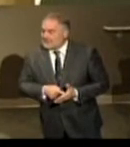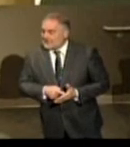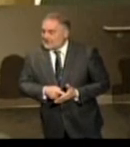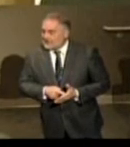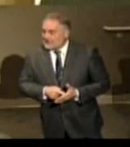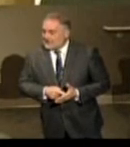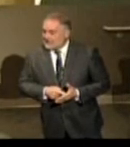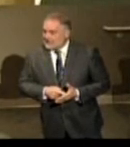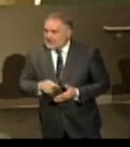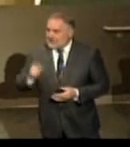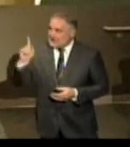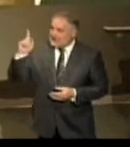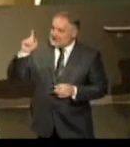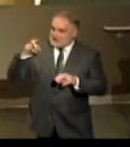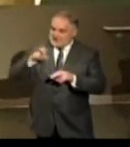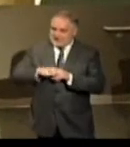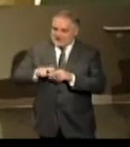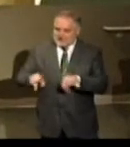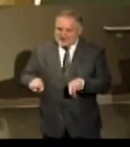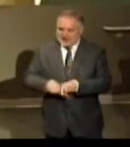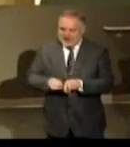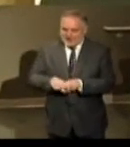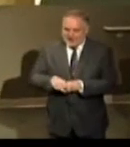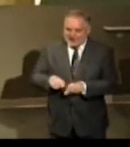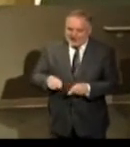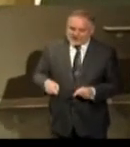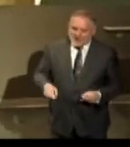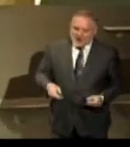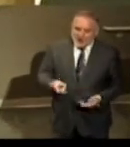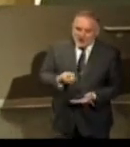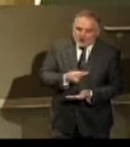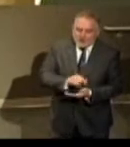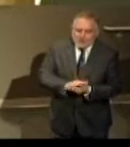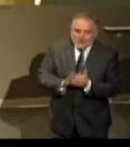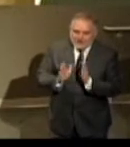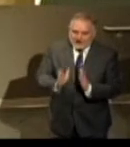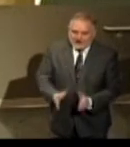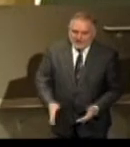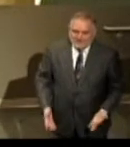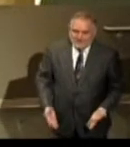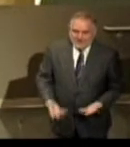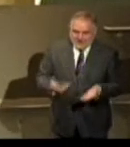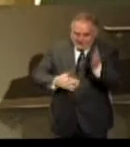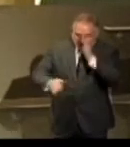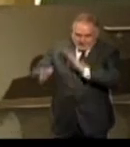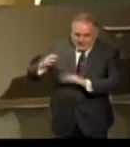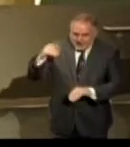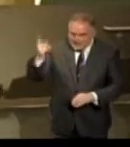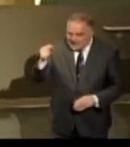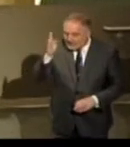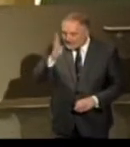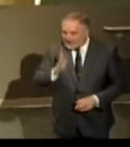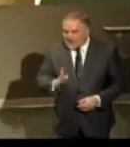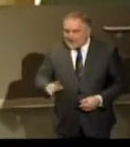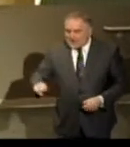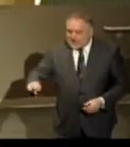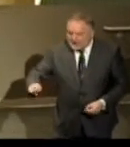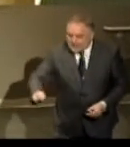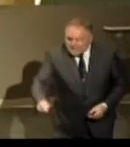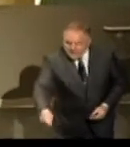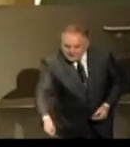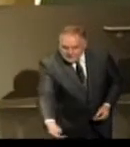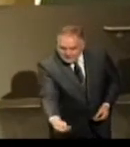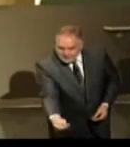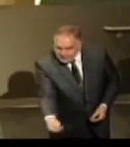he sits as a refiner. The fiery trials come. And God will reach in and take some dross out, some of the